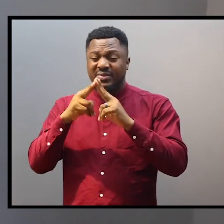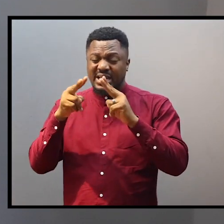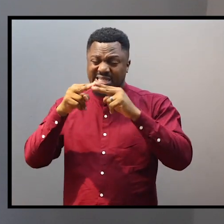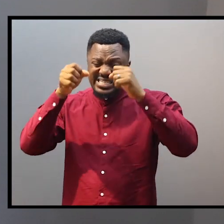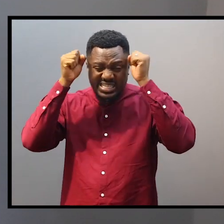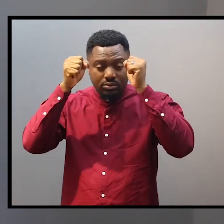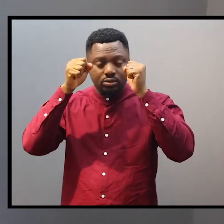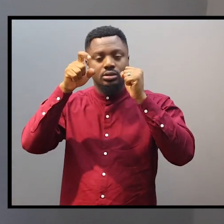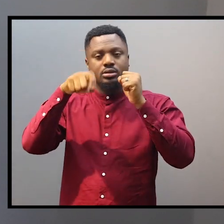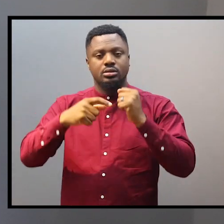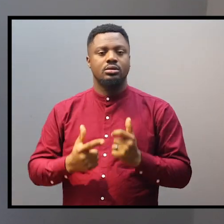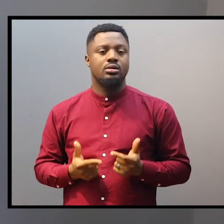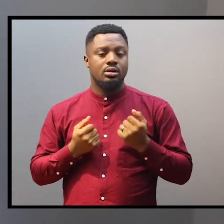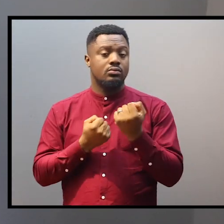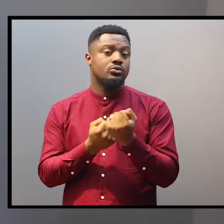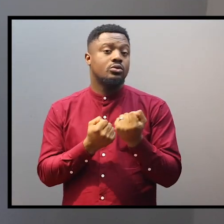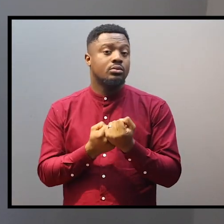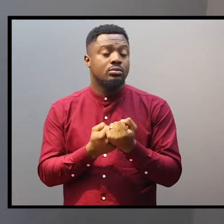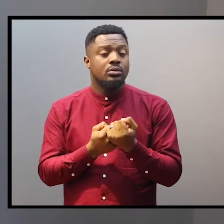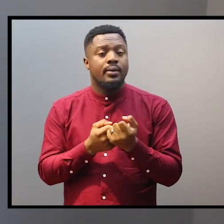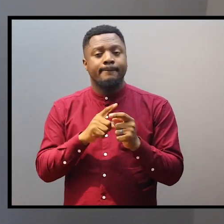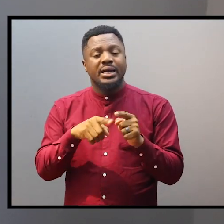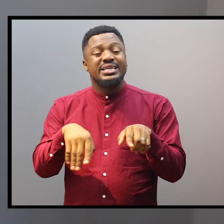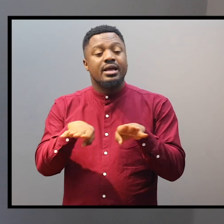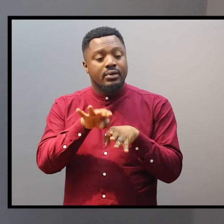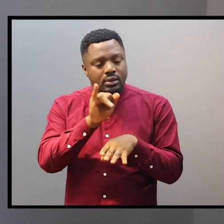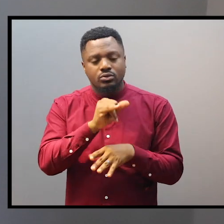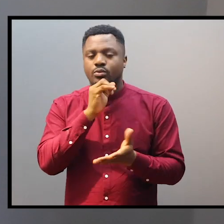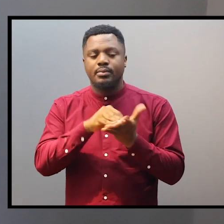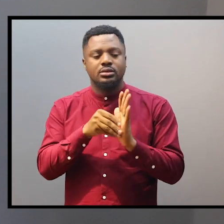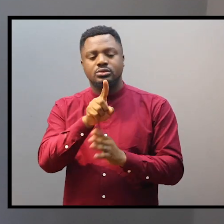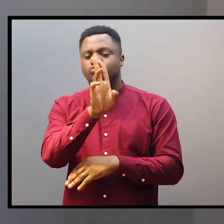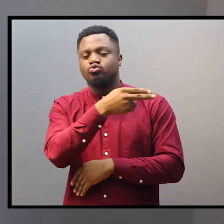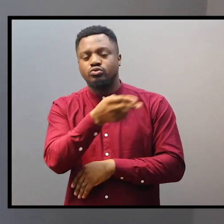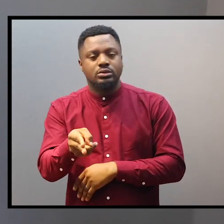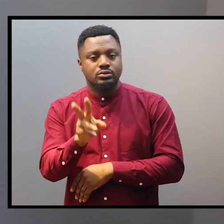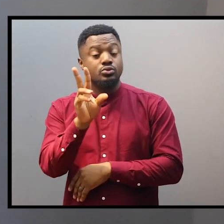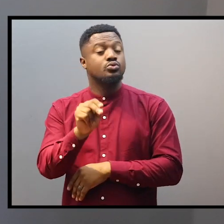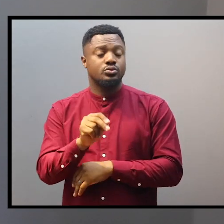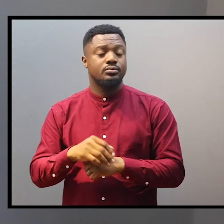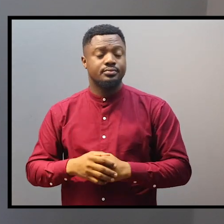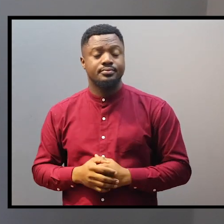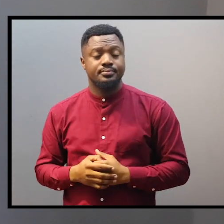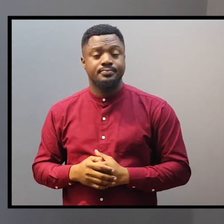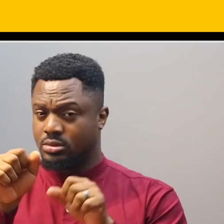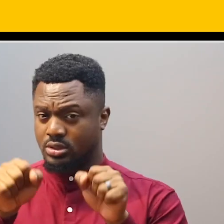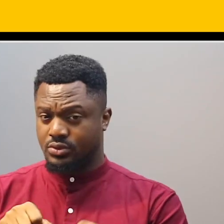severe forms, they may need lifelong support, but even then, it doesn't mean that they are totally